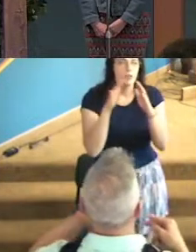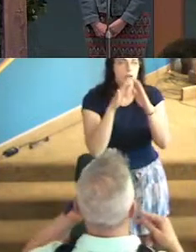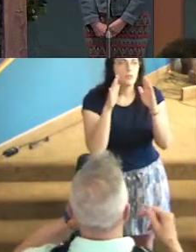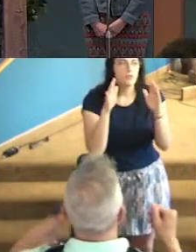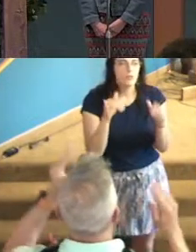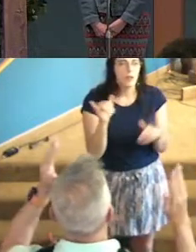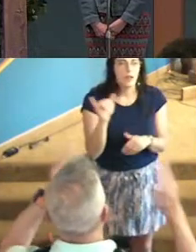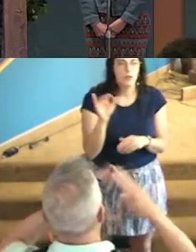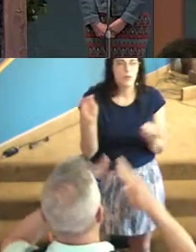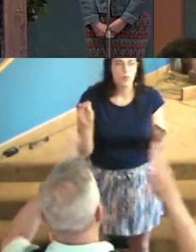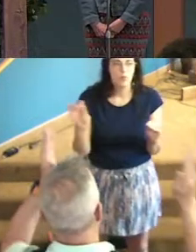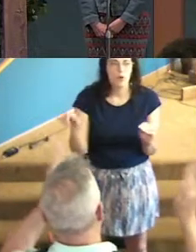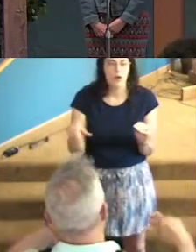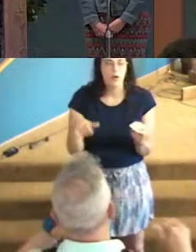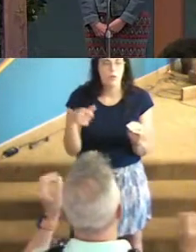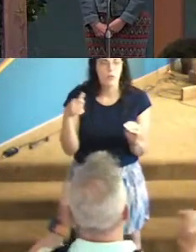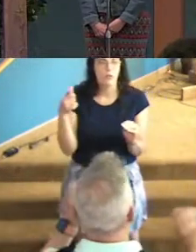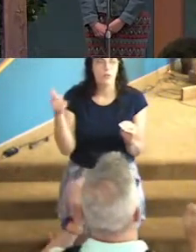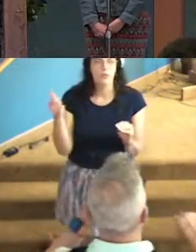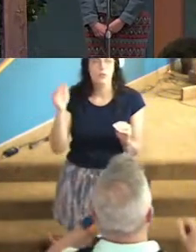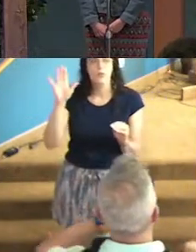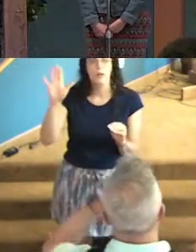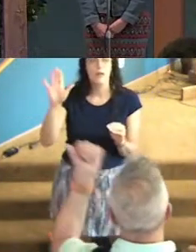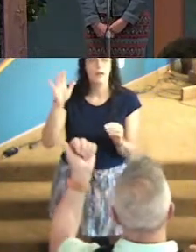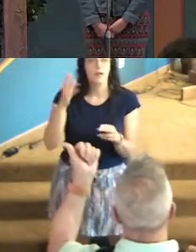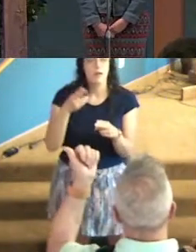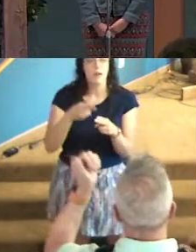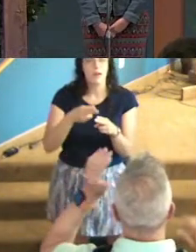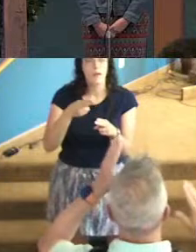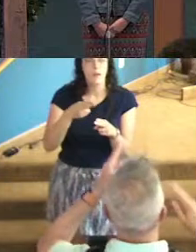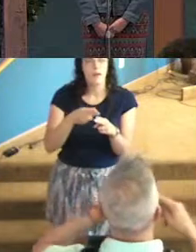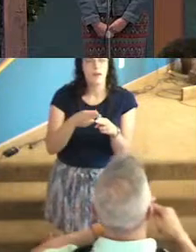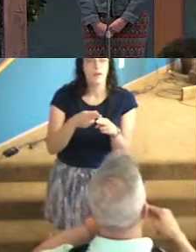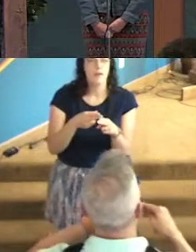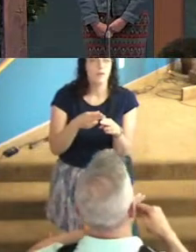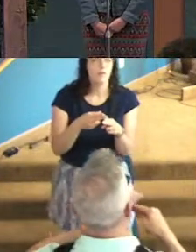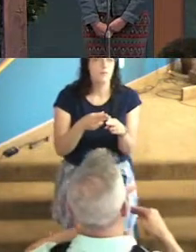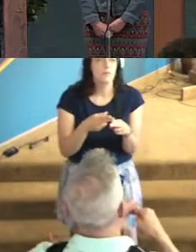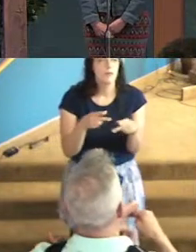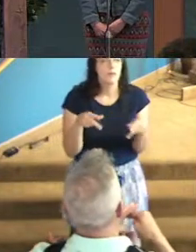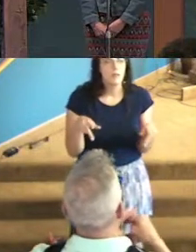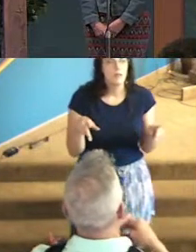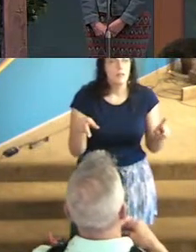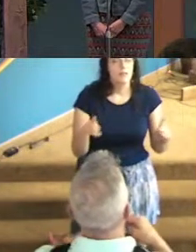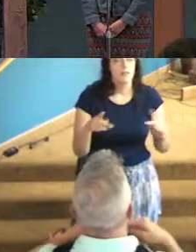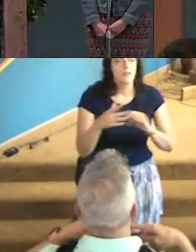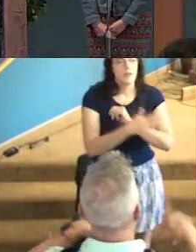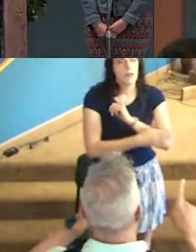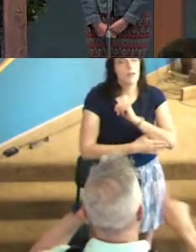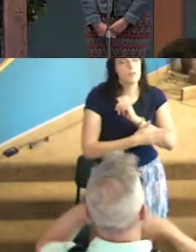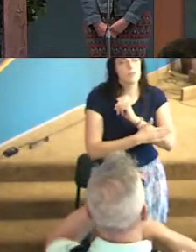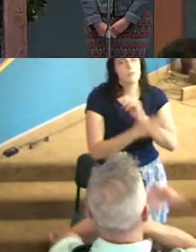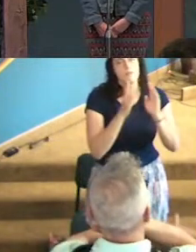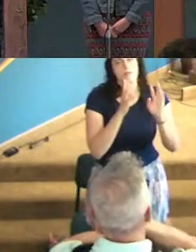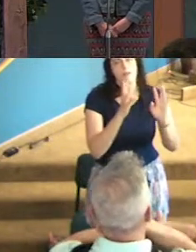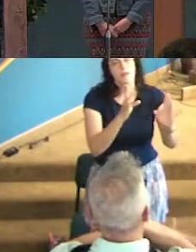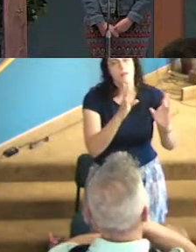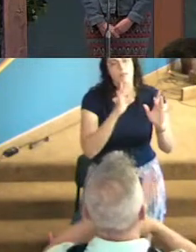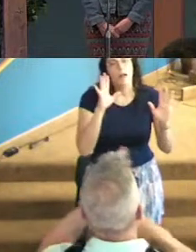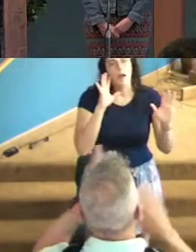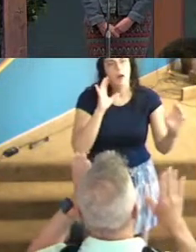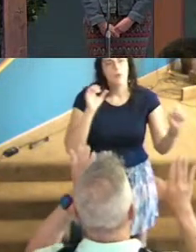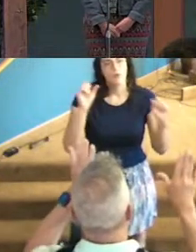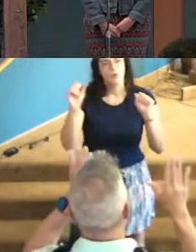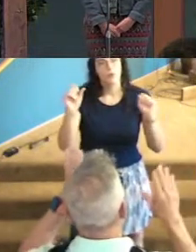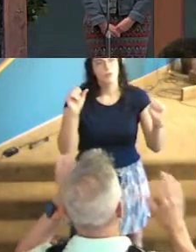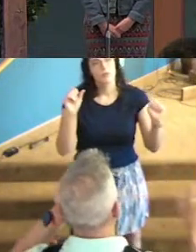is a shelter like no other. Your name. Let the nation sing